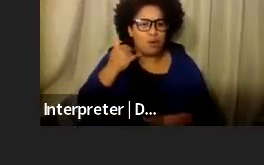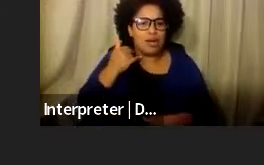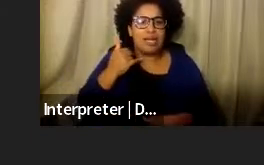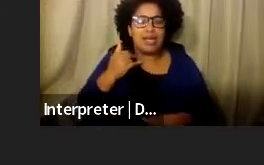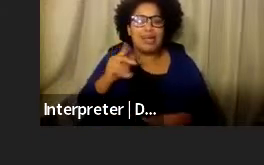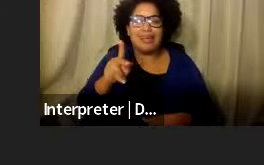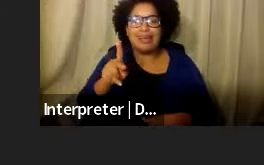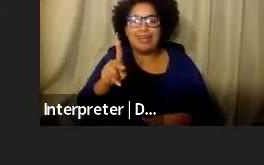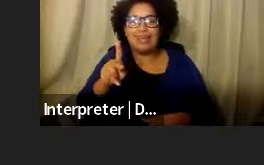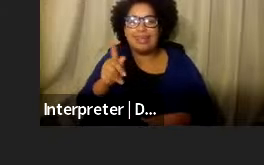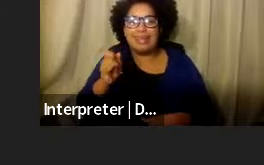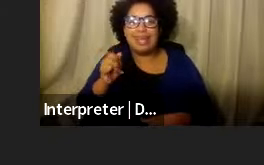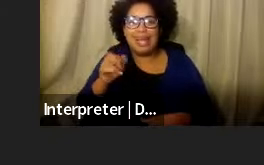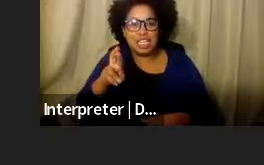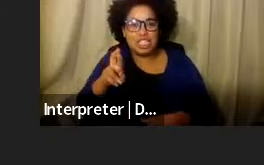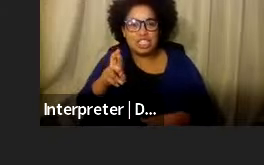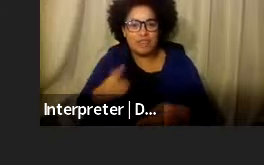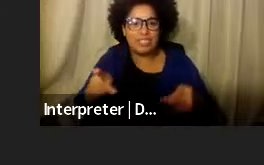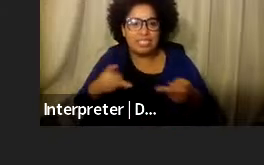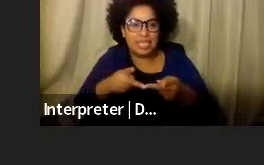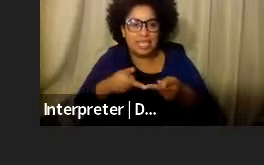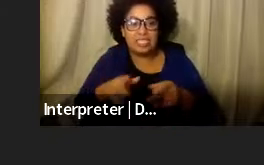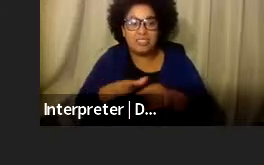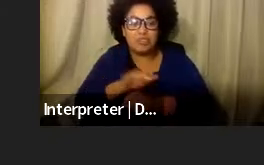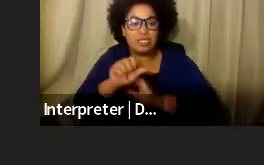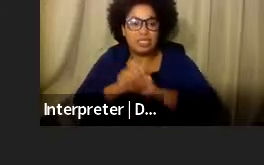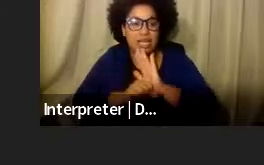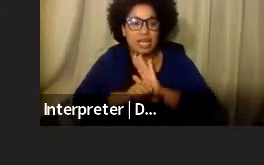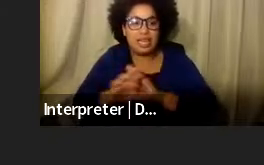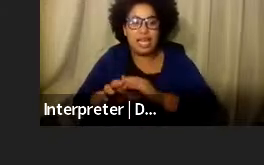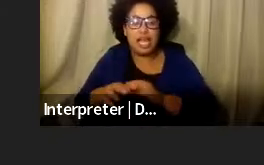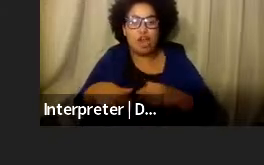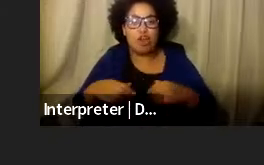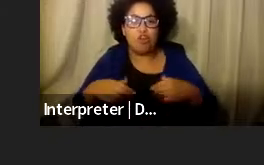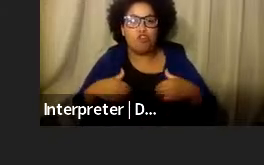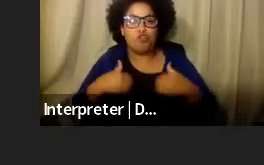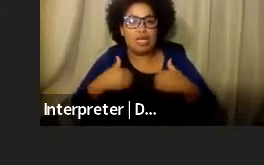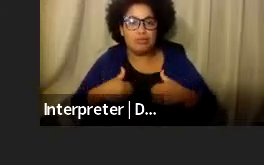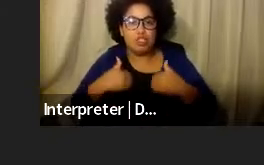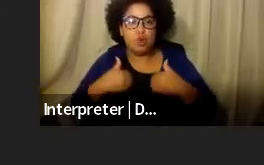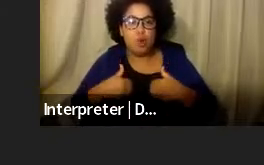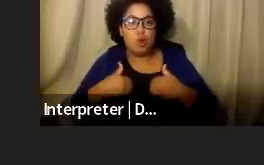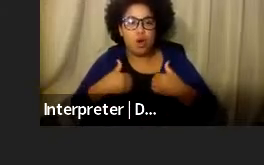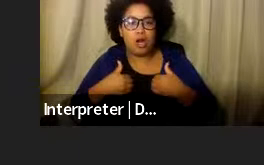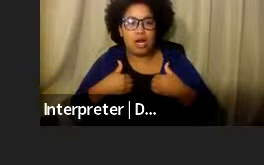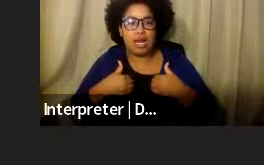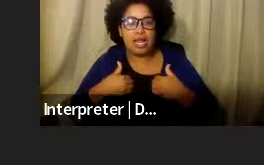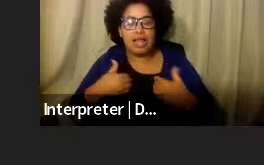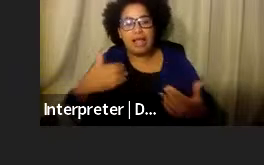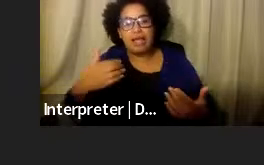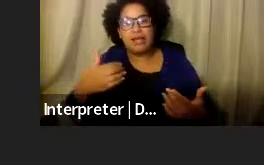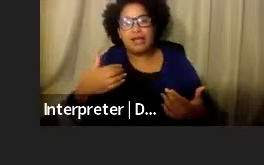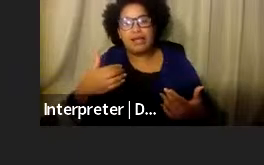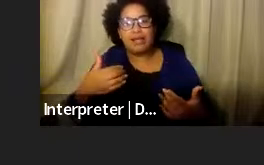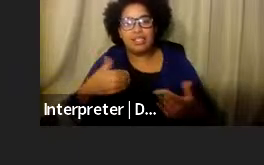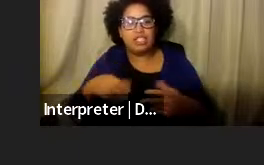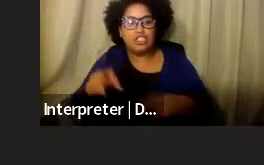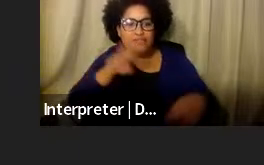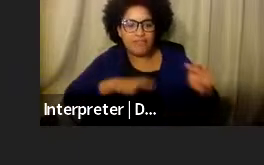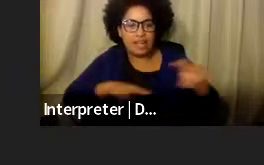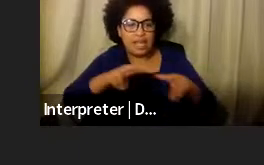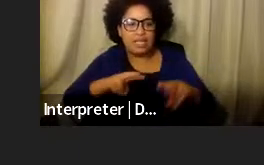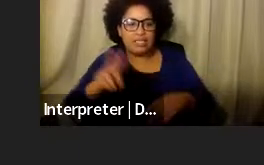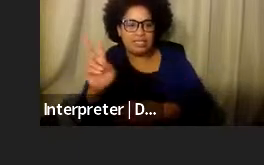Alameda County. This is part of the state's respiratory virus surveillance system, and they publish this information